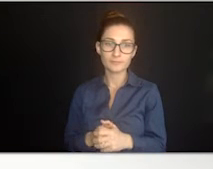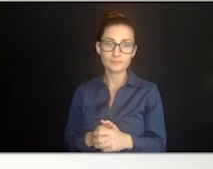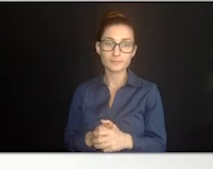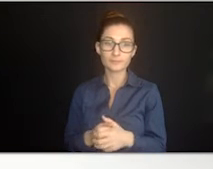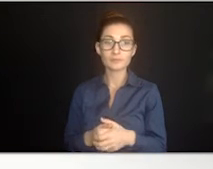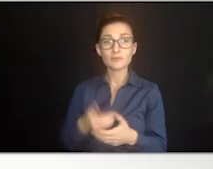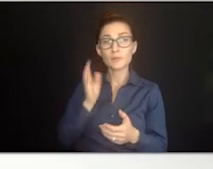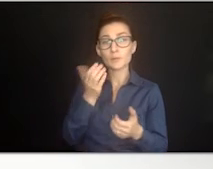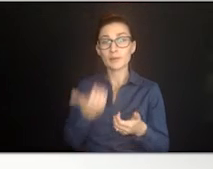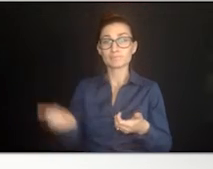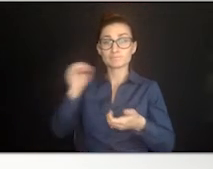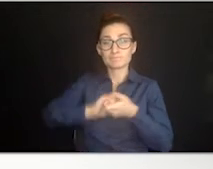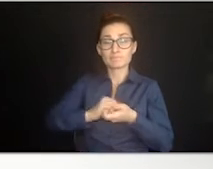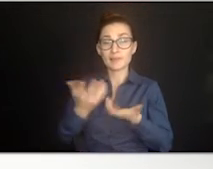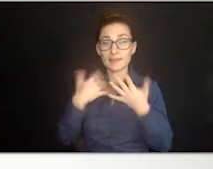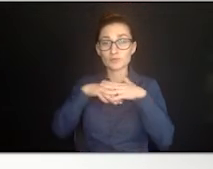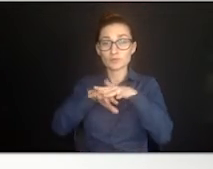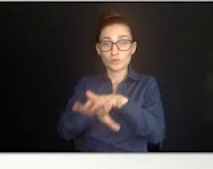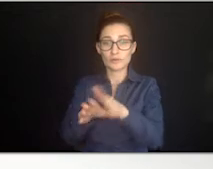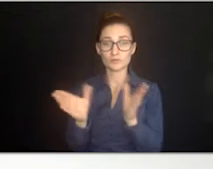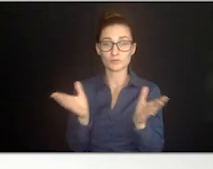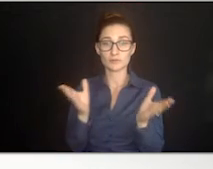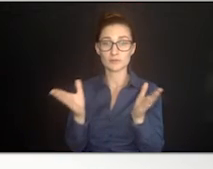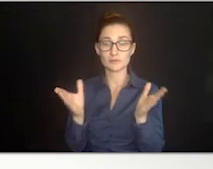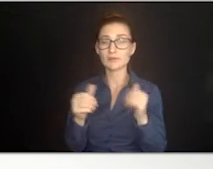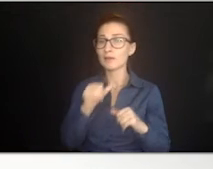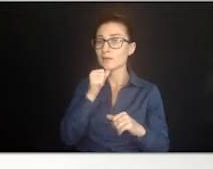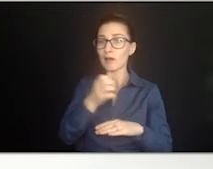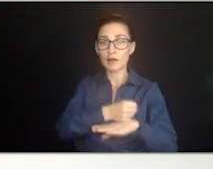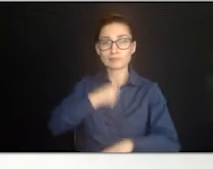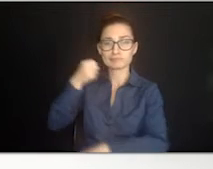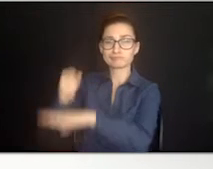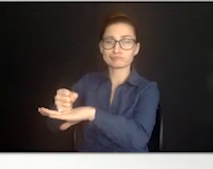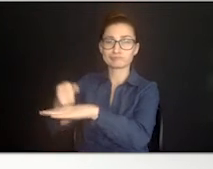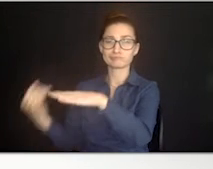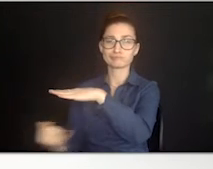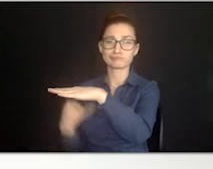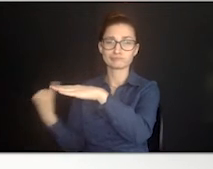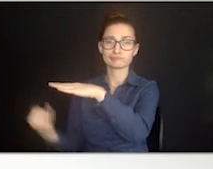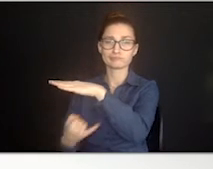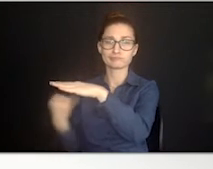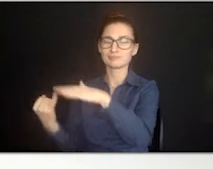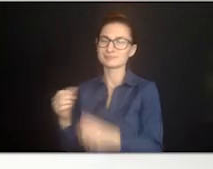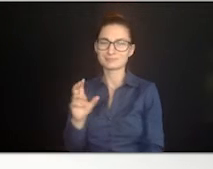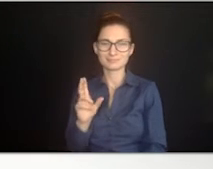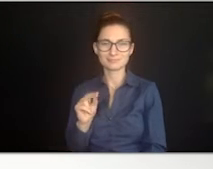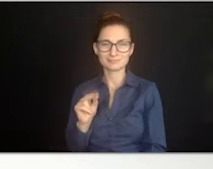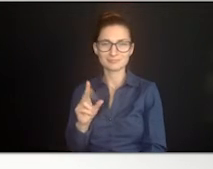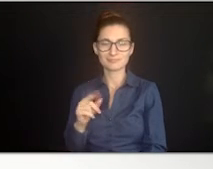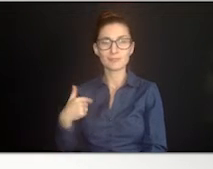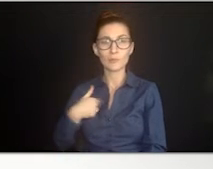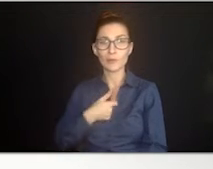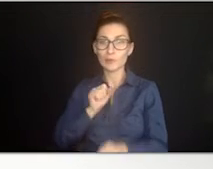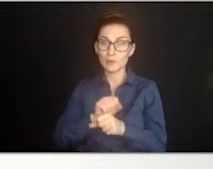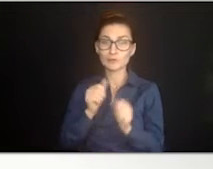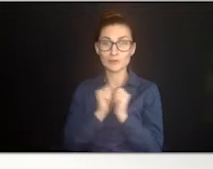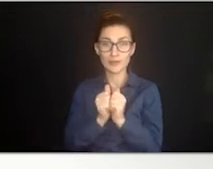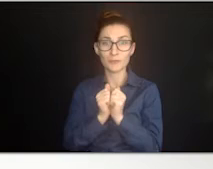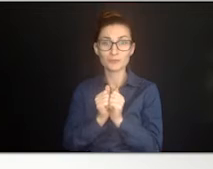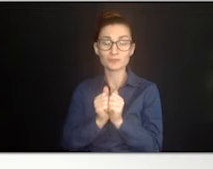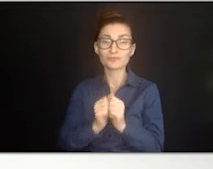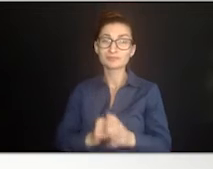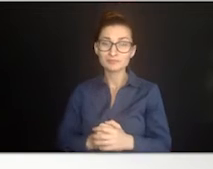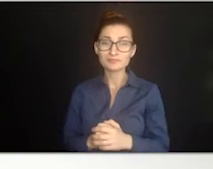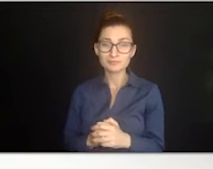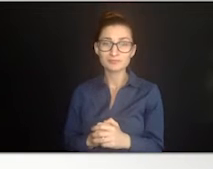It's collaborated, integrated services. We don't want services in a silo. Like we work together because we want to make sure that